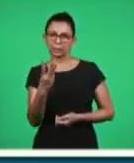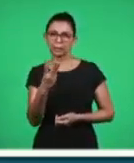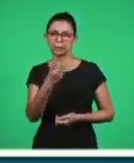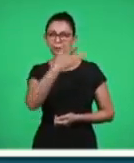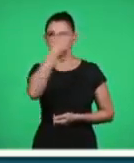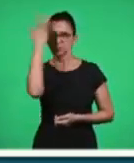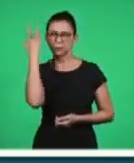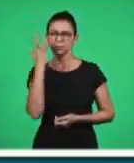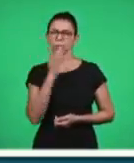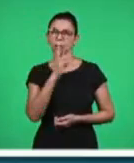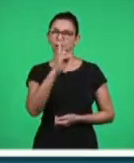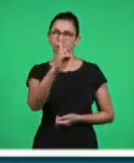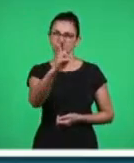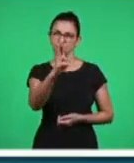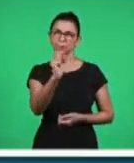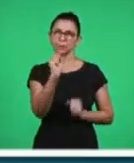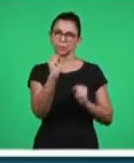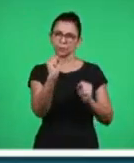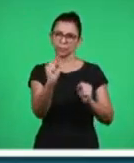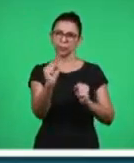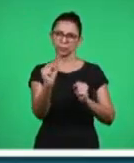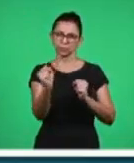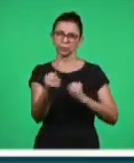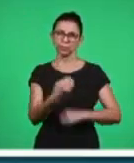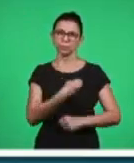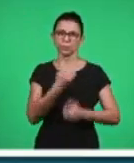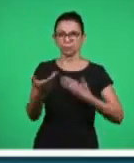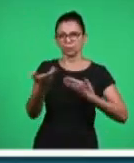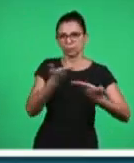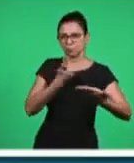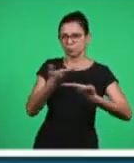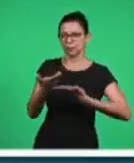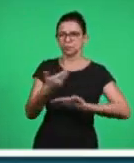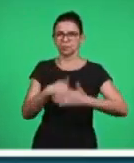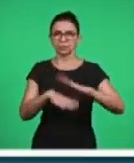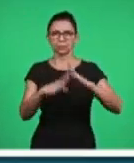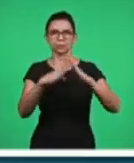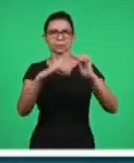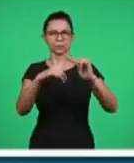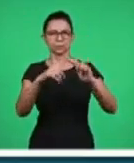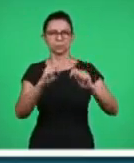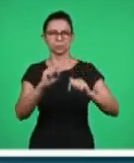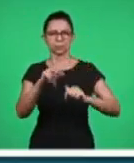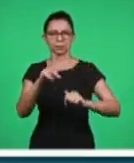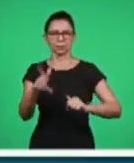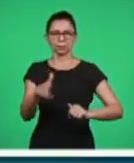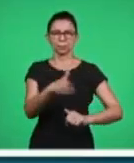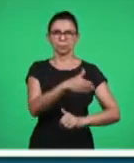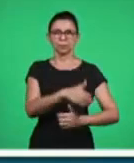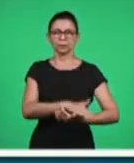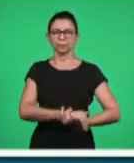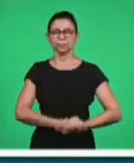Each brethren, if each one may give an answer with the participation of our brethren in the church.